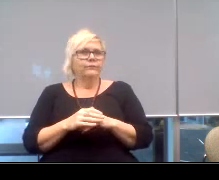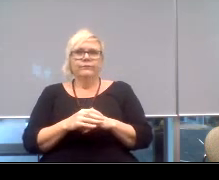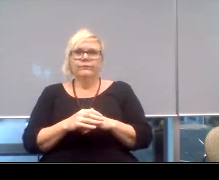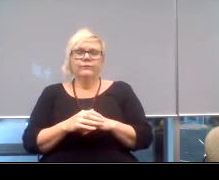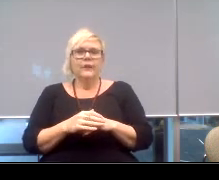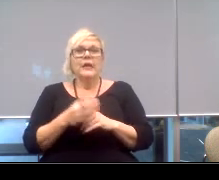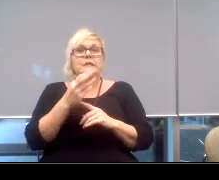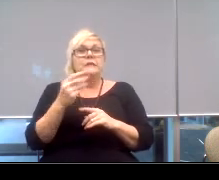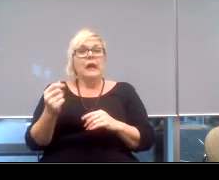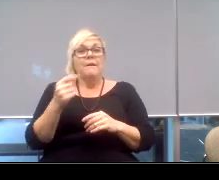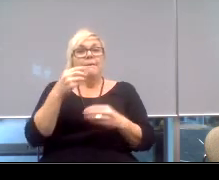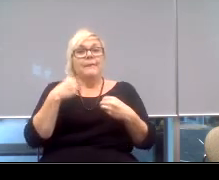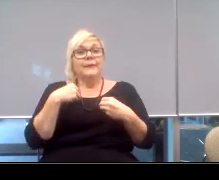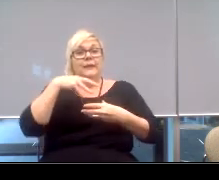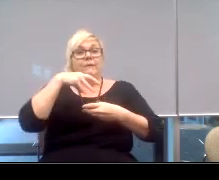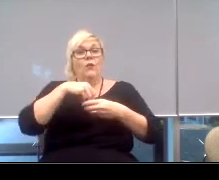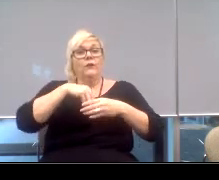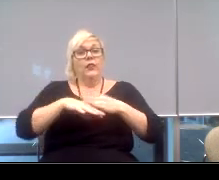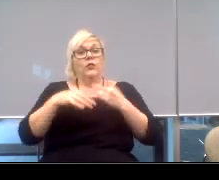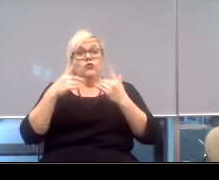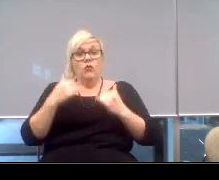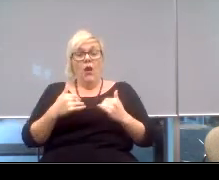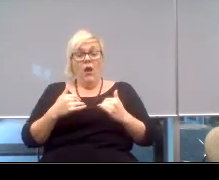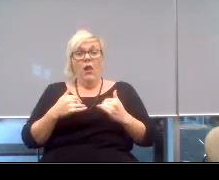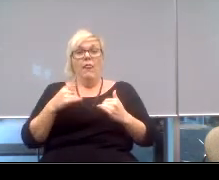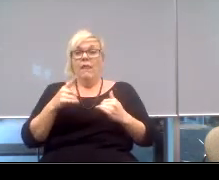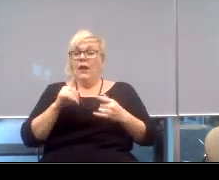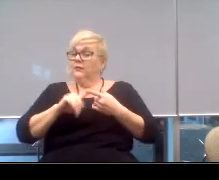are re-looking at their business models.